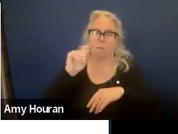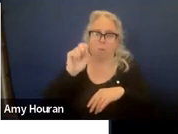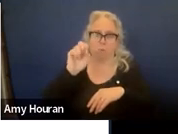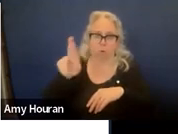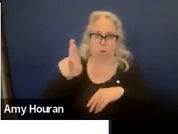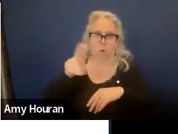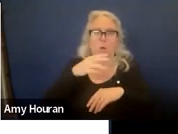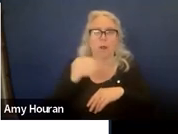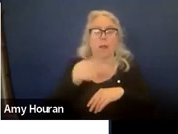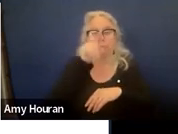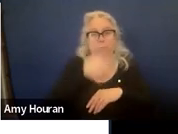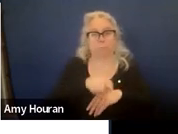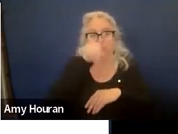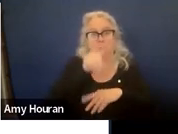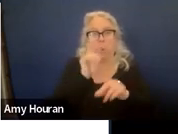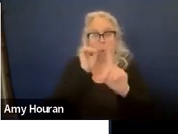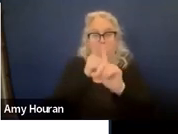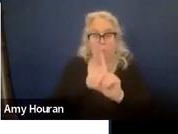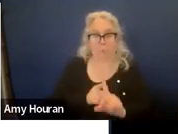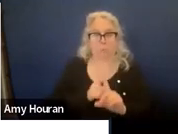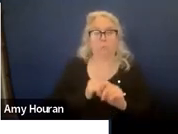And these are his goals.